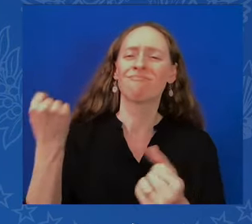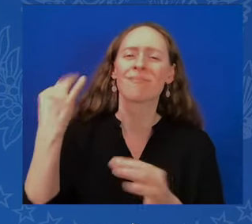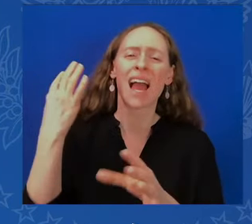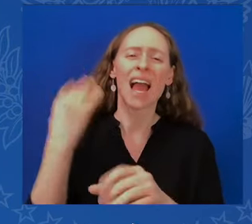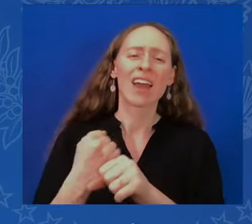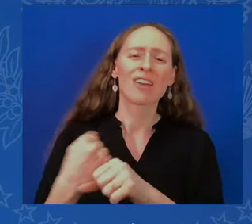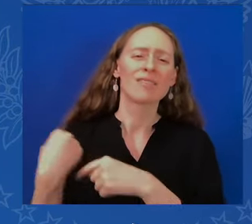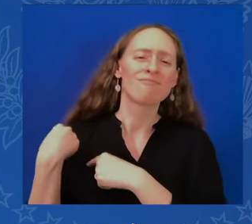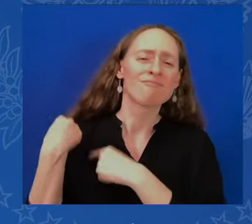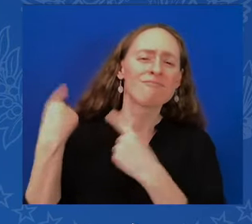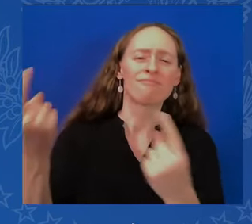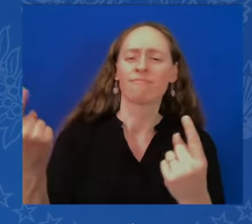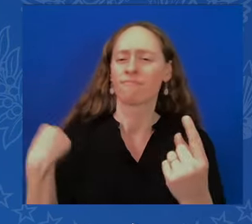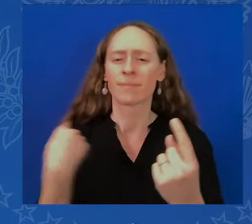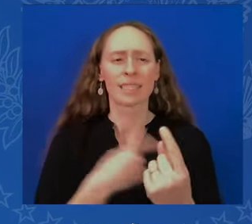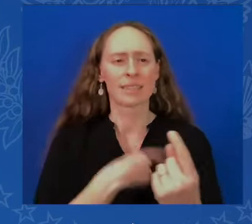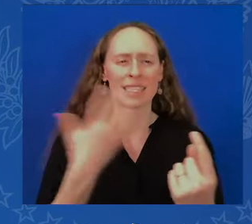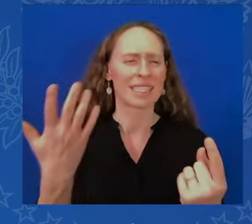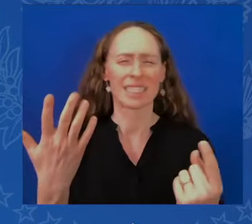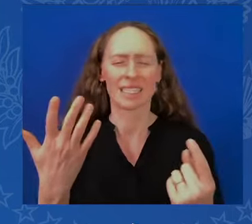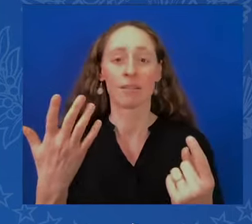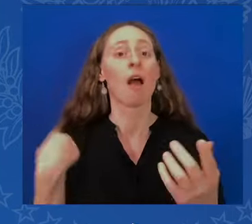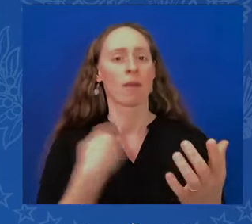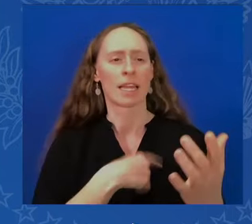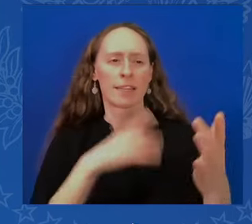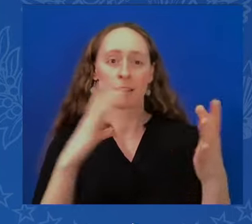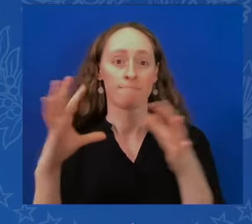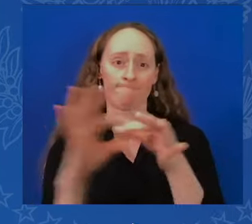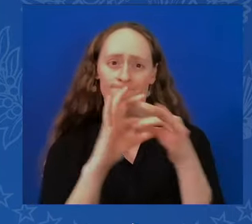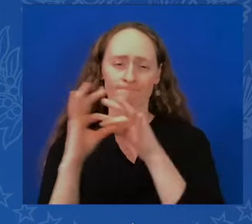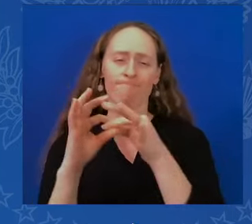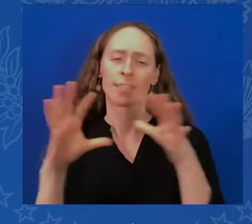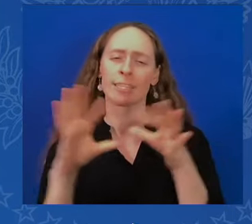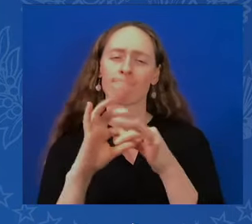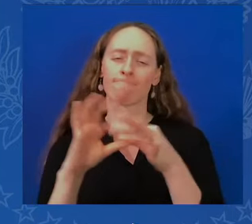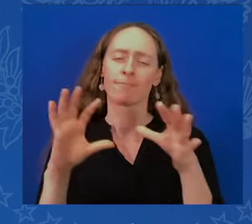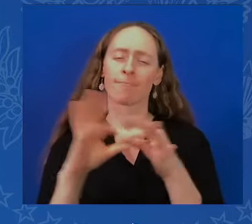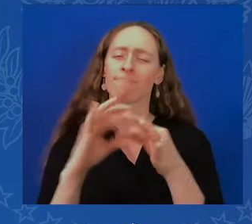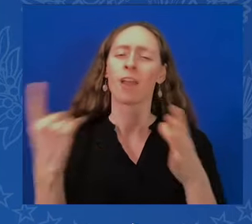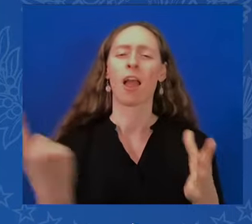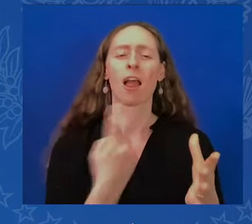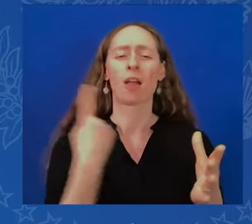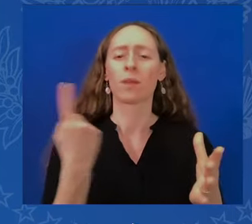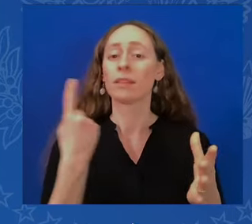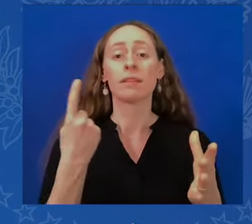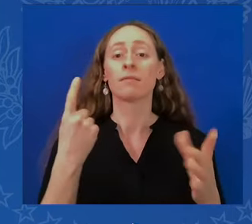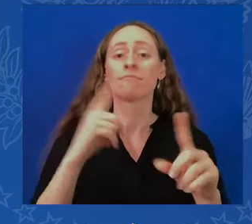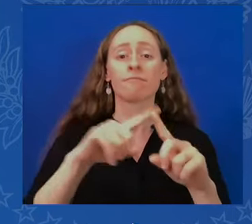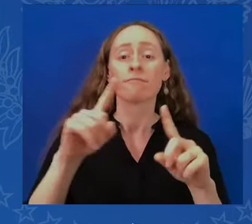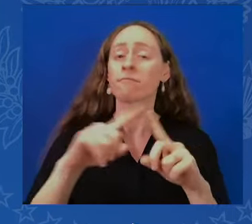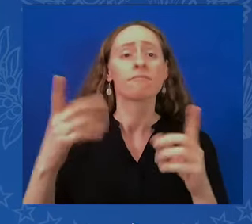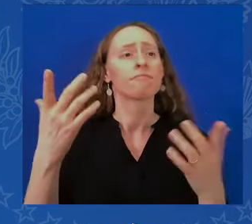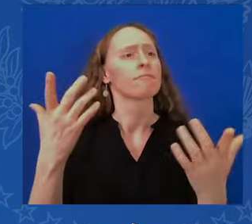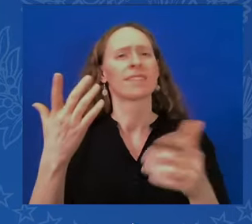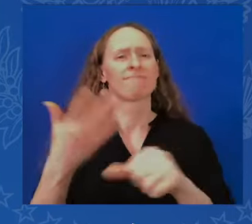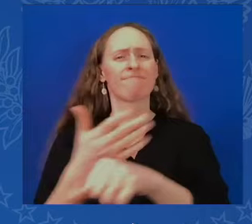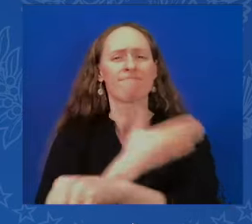improve public safety, and last year, we brought down homicides to the lowest rates that they have been in almost a